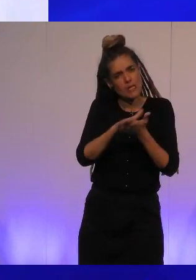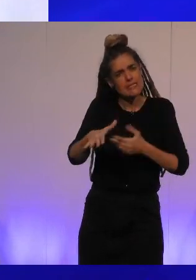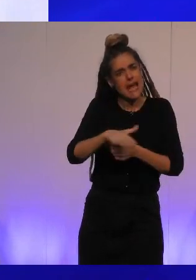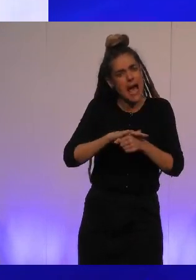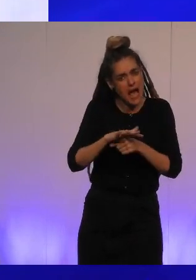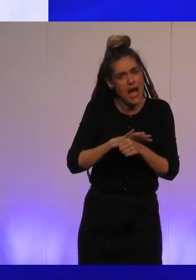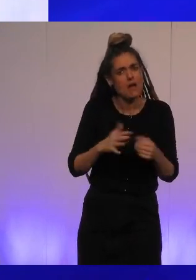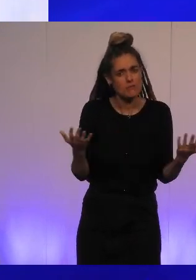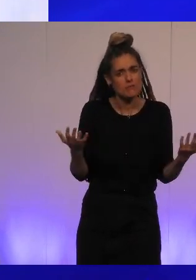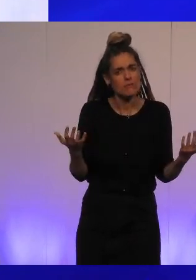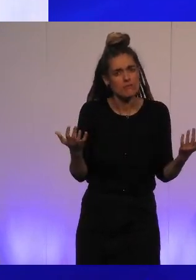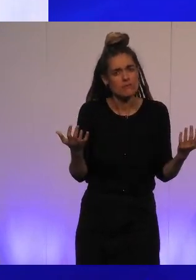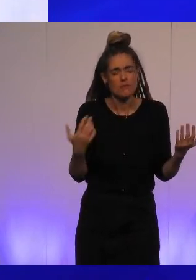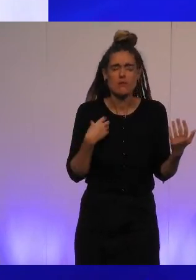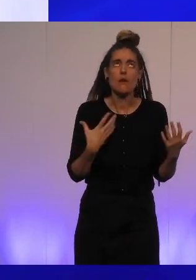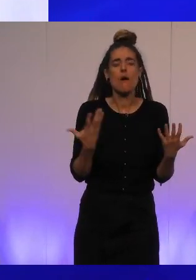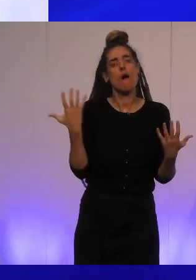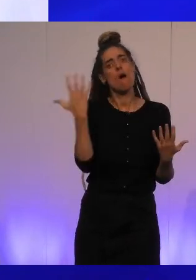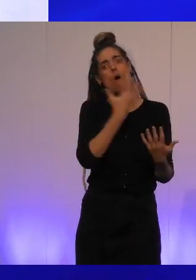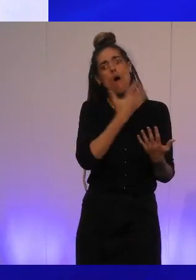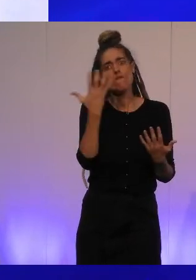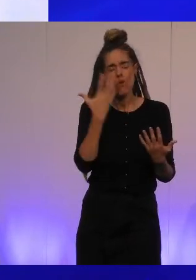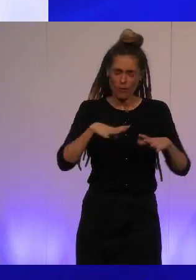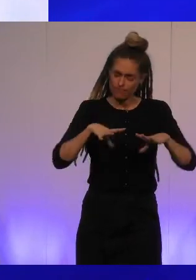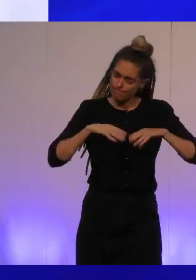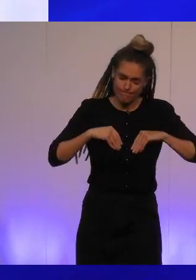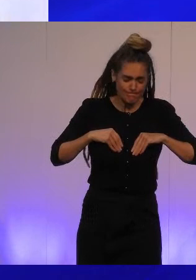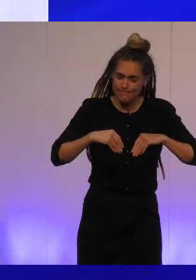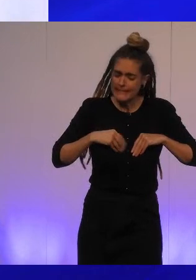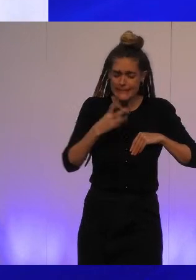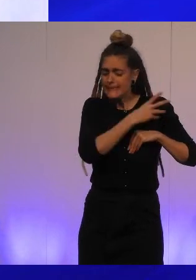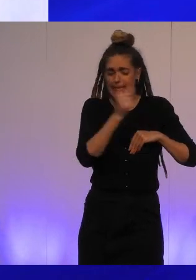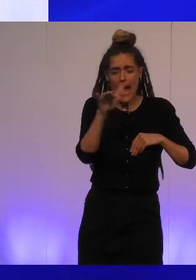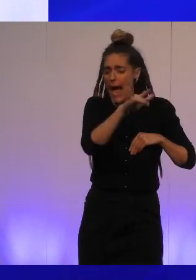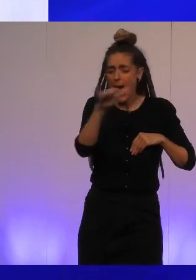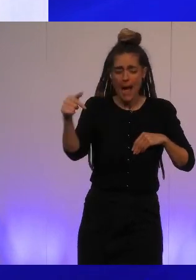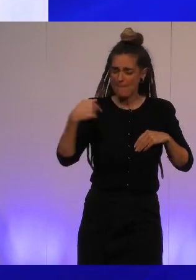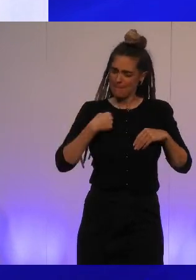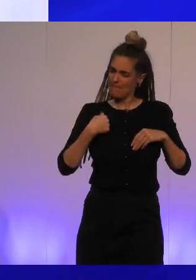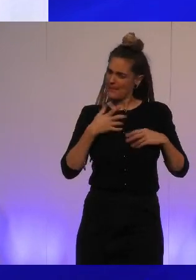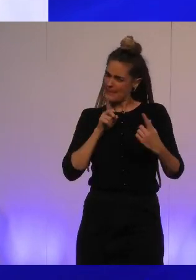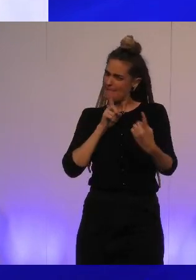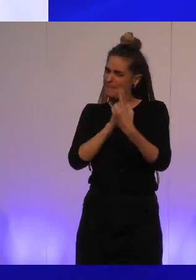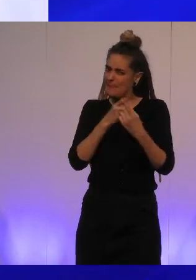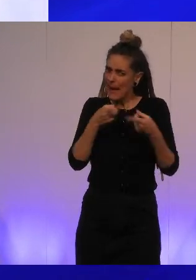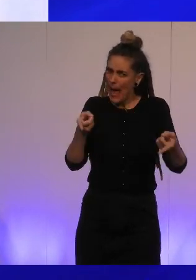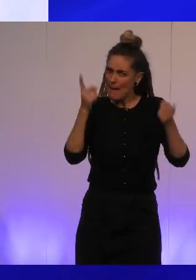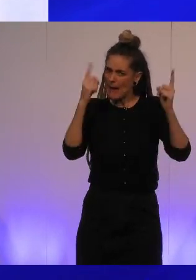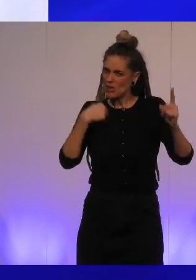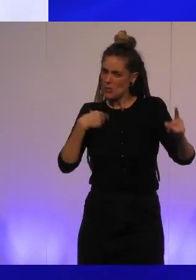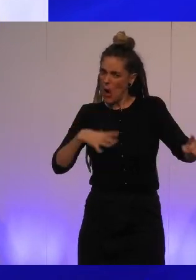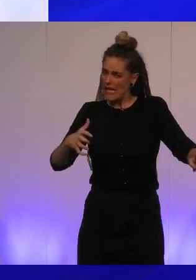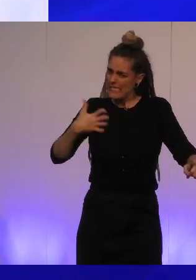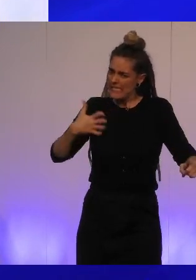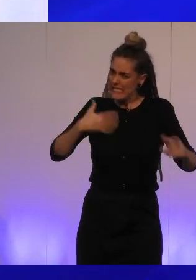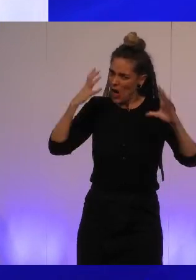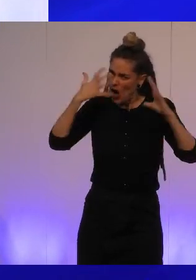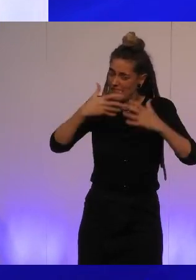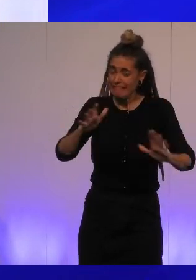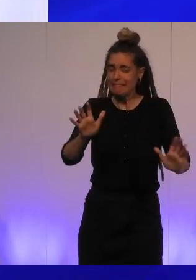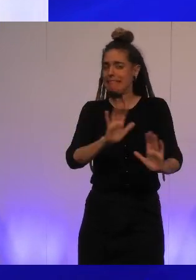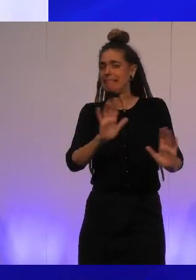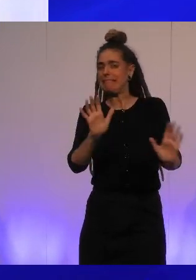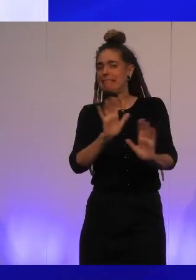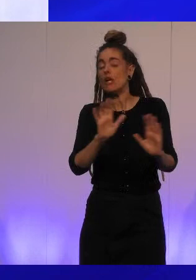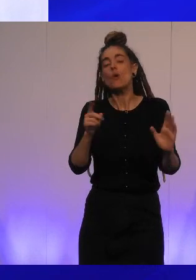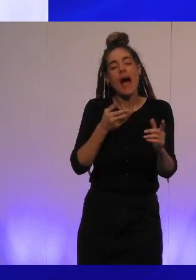also recognise that not everyone feels comfortable raising their concerns with their immediate line manager. So there are various